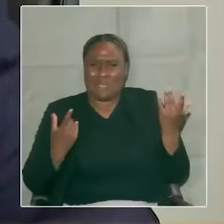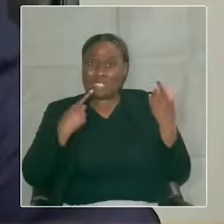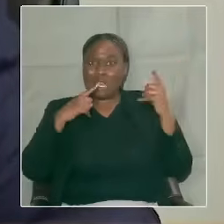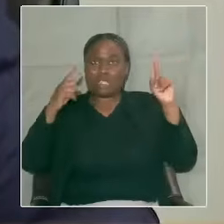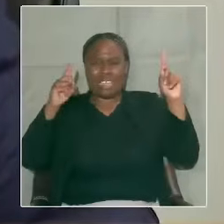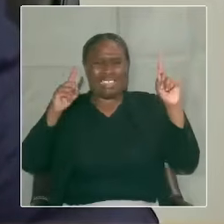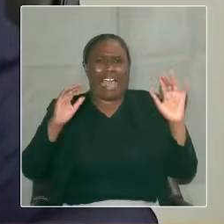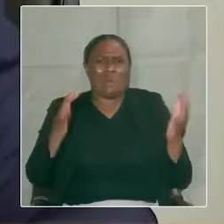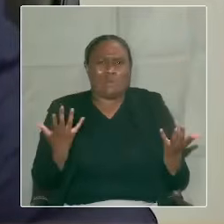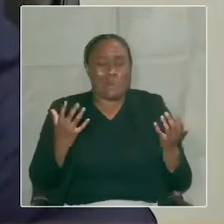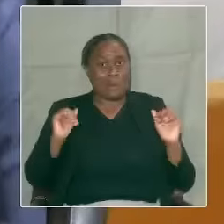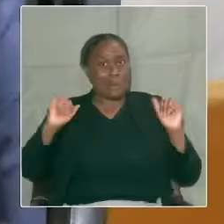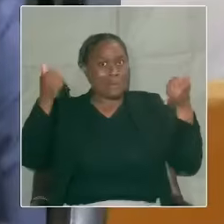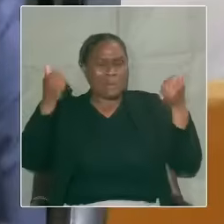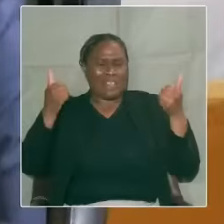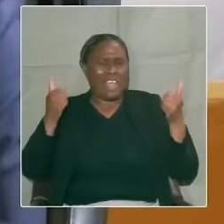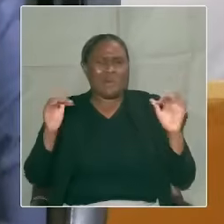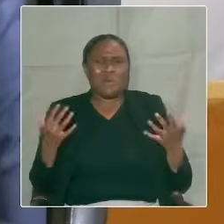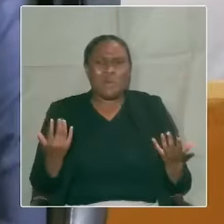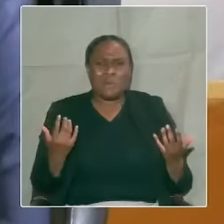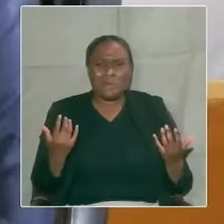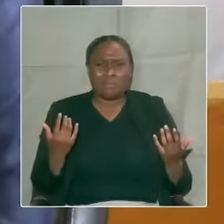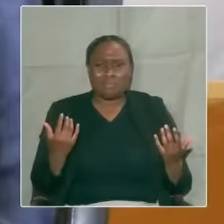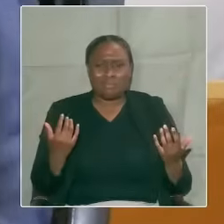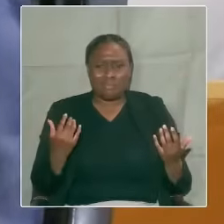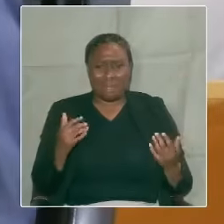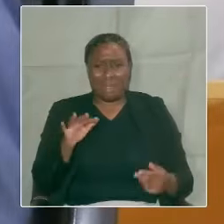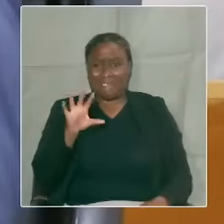I do see that's very close to 50%.